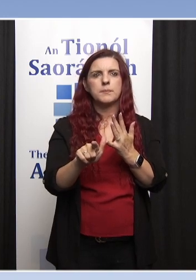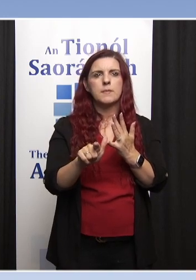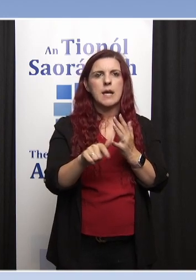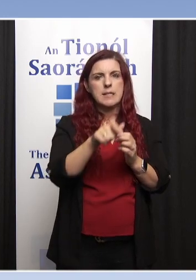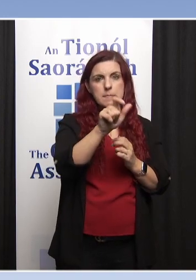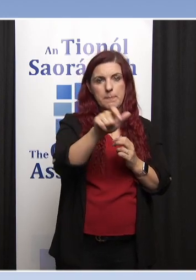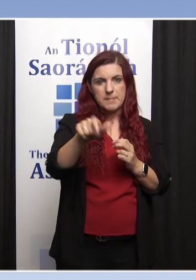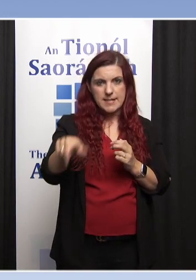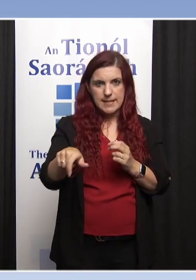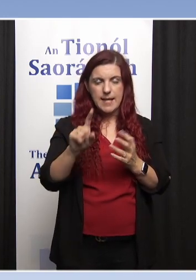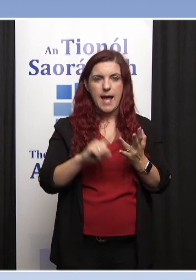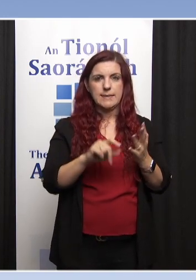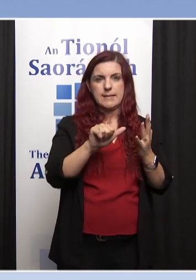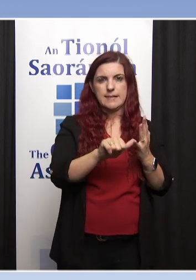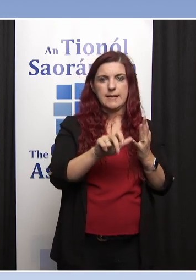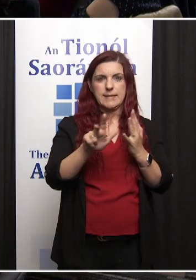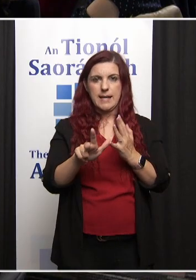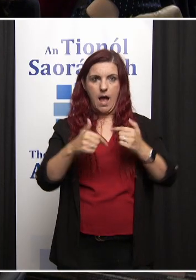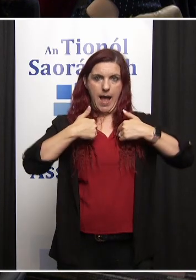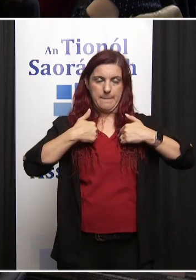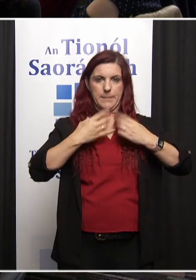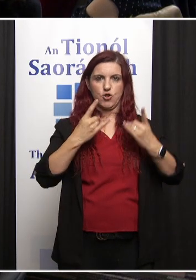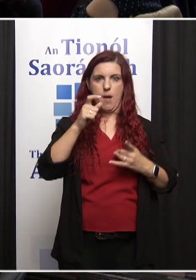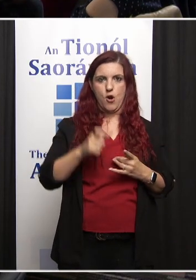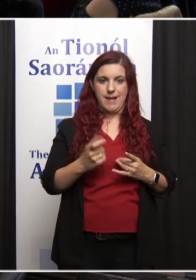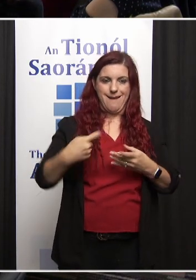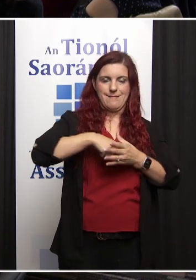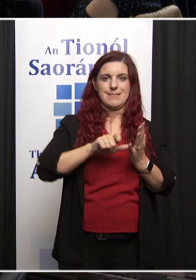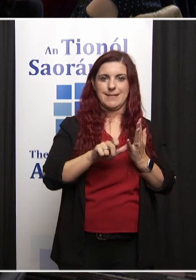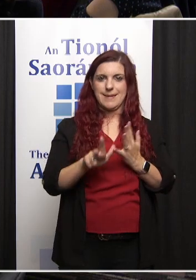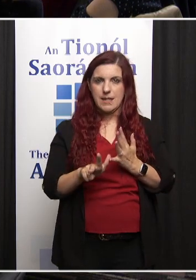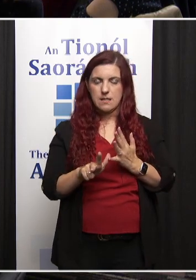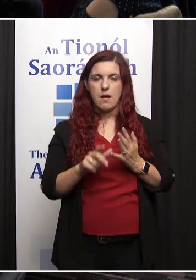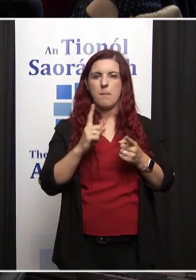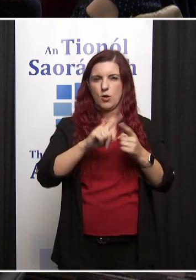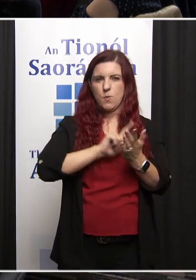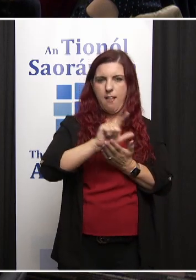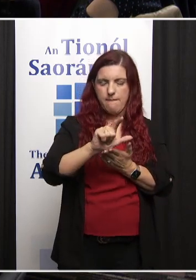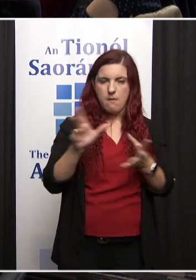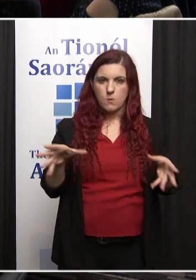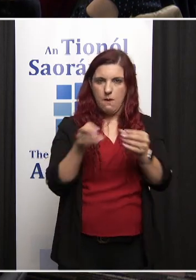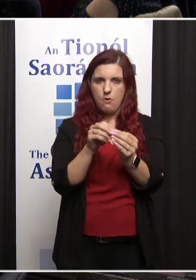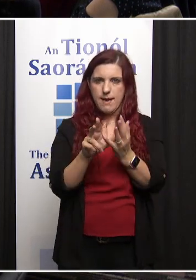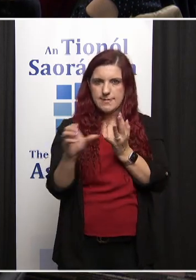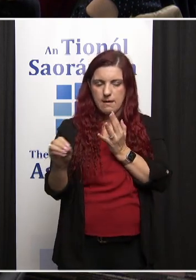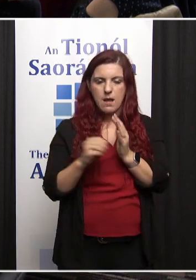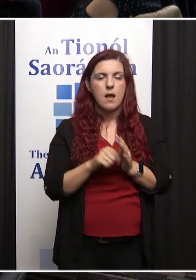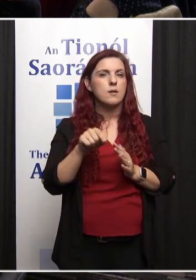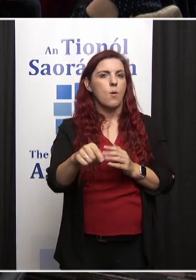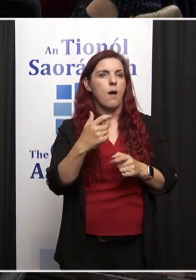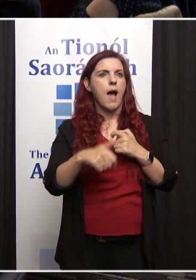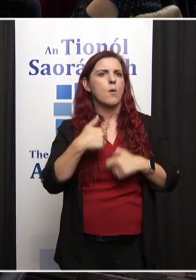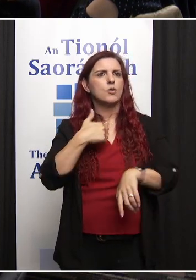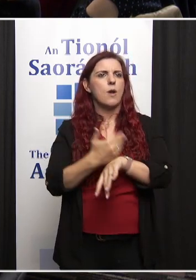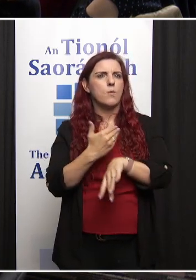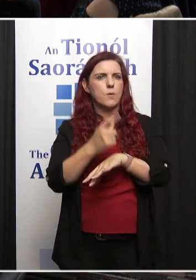citizens, and I'm the 68th as the chair. And we've been convened, as I mentioned earlier on, to consider what type of directly elected mayor and local